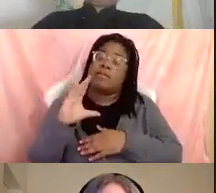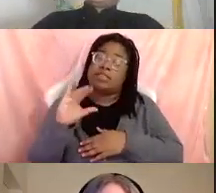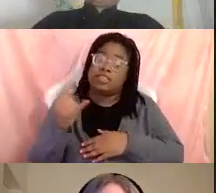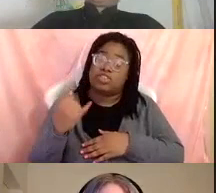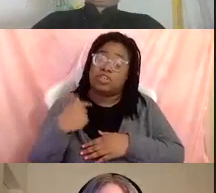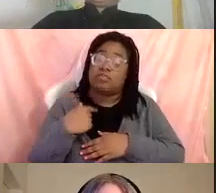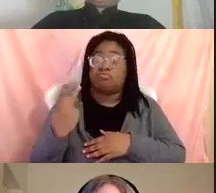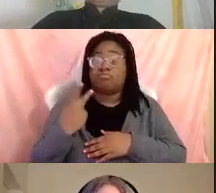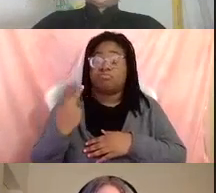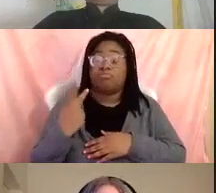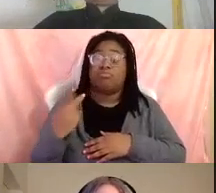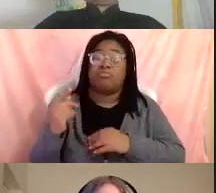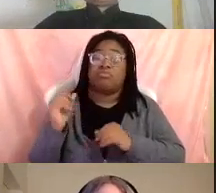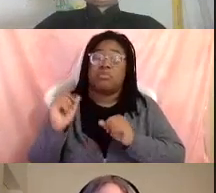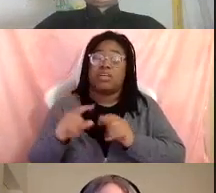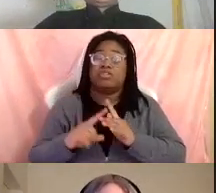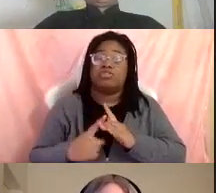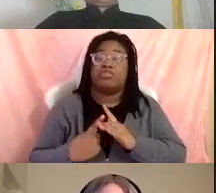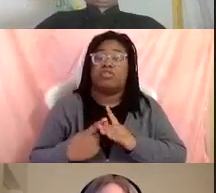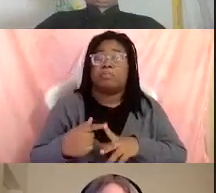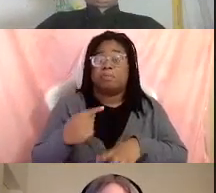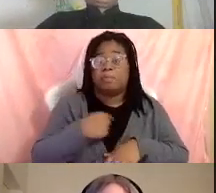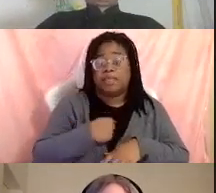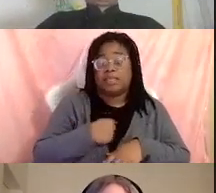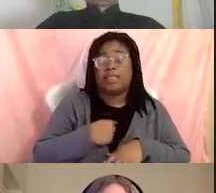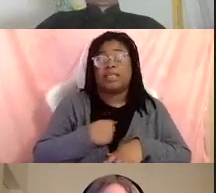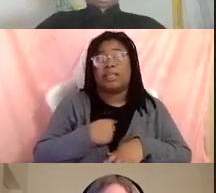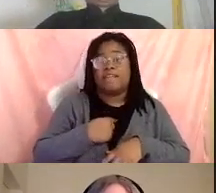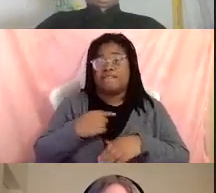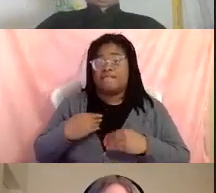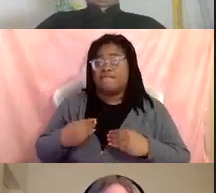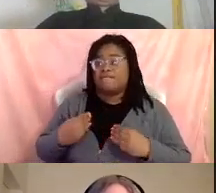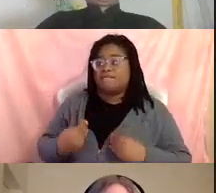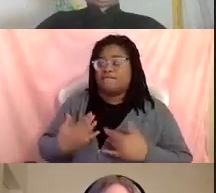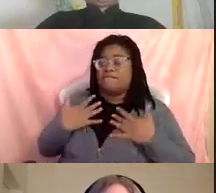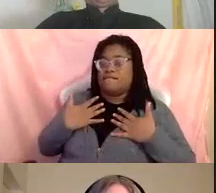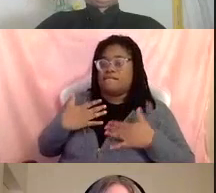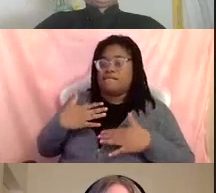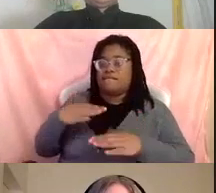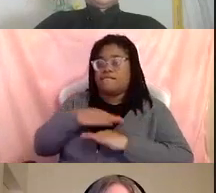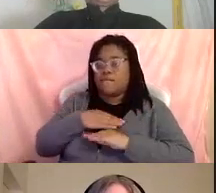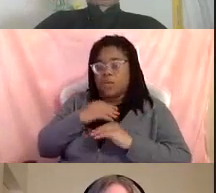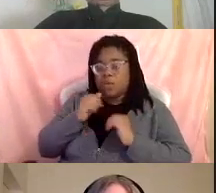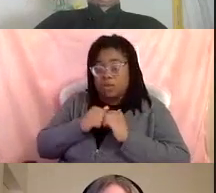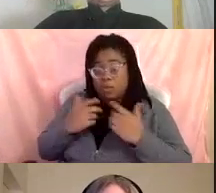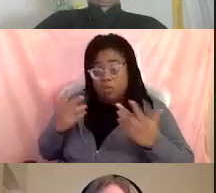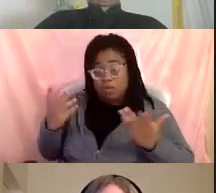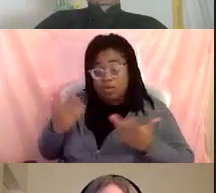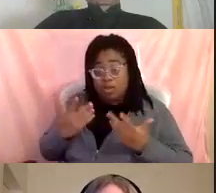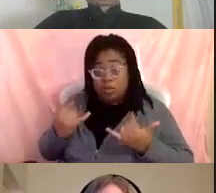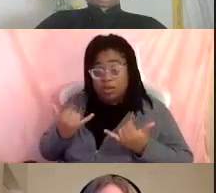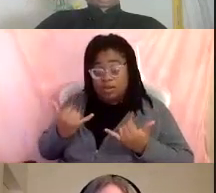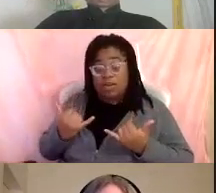start. What I'm really filled with right now is I did